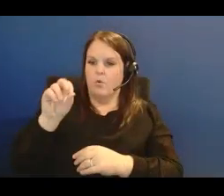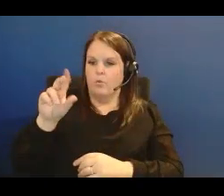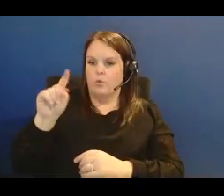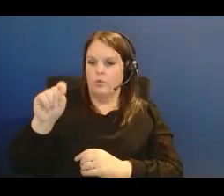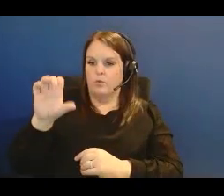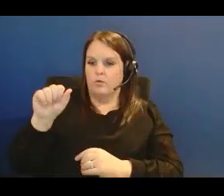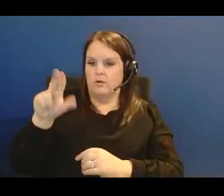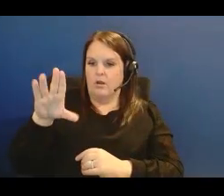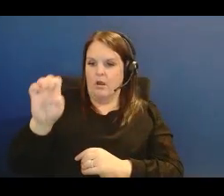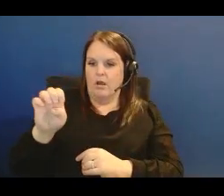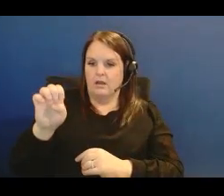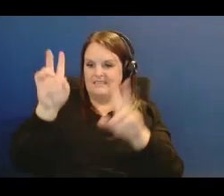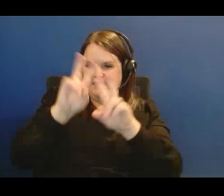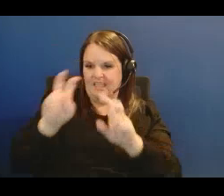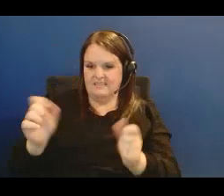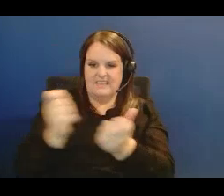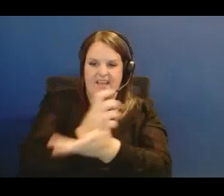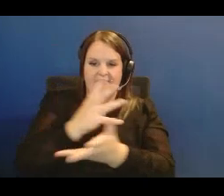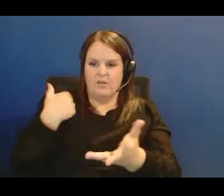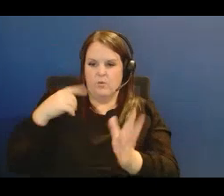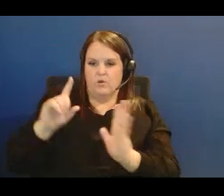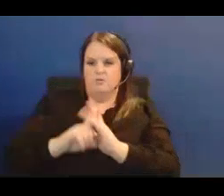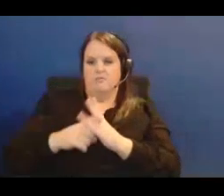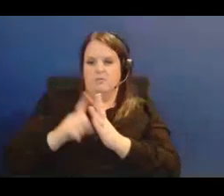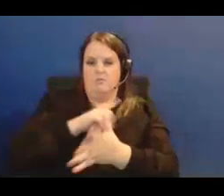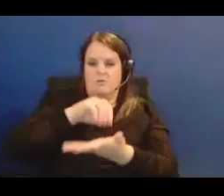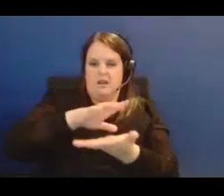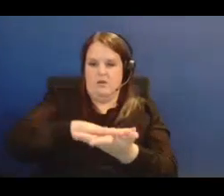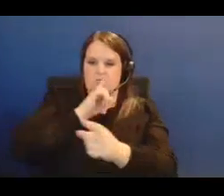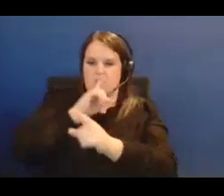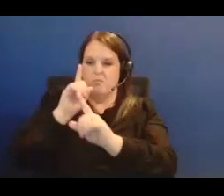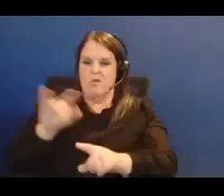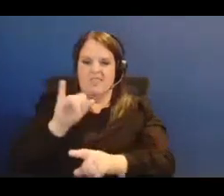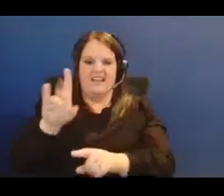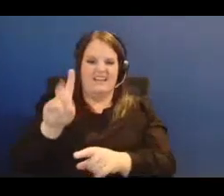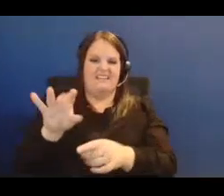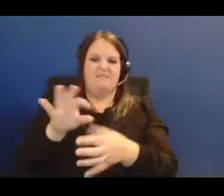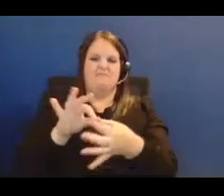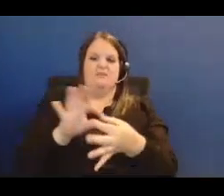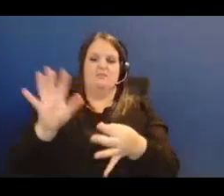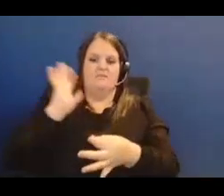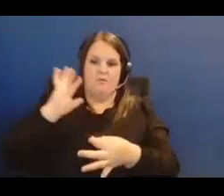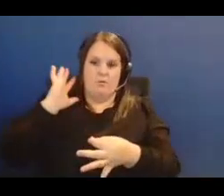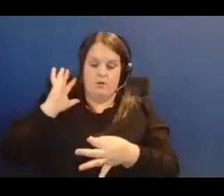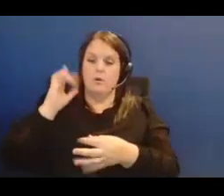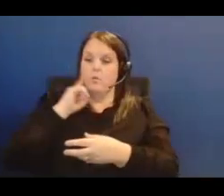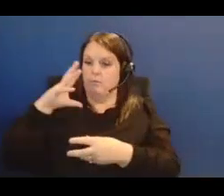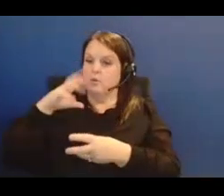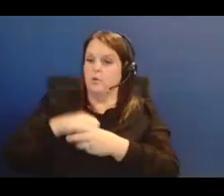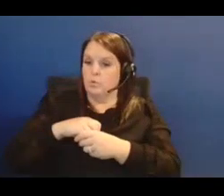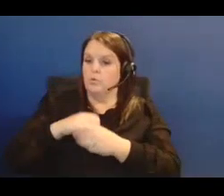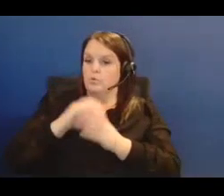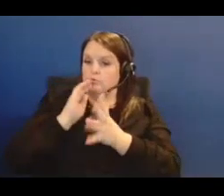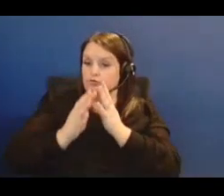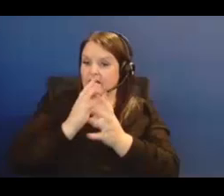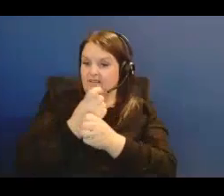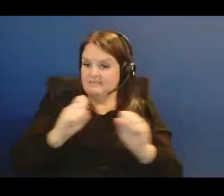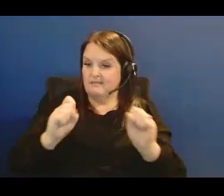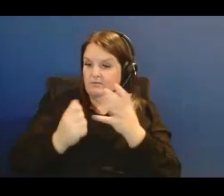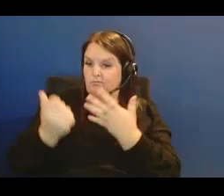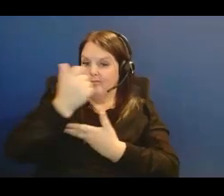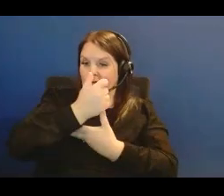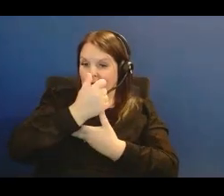of everything that we're doing will be included in a report, like I stated earlier. Additionally, we are incorporating traffic safety priorities,